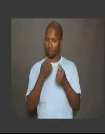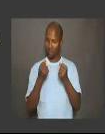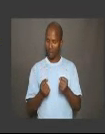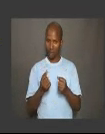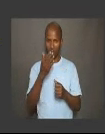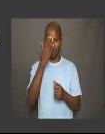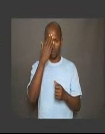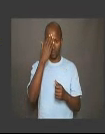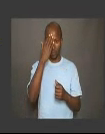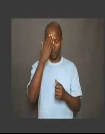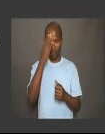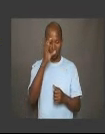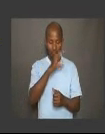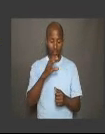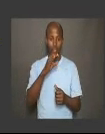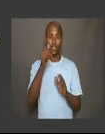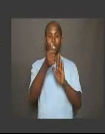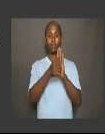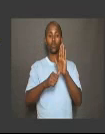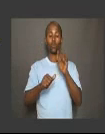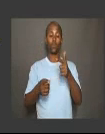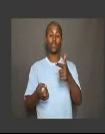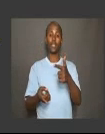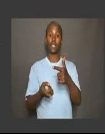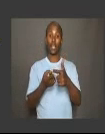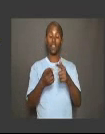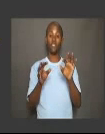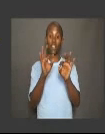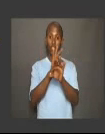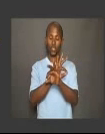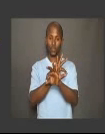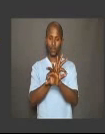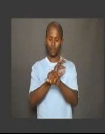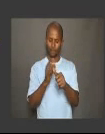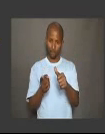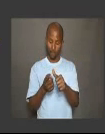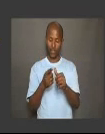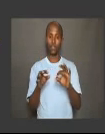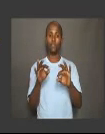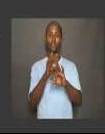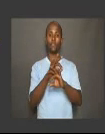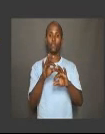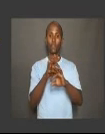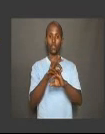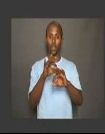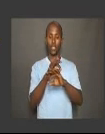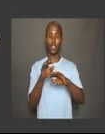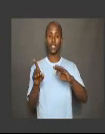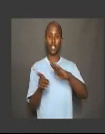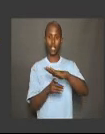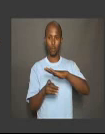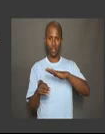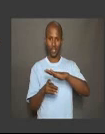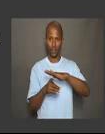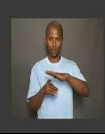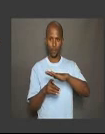We can determine the asymptotes of the second function by factorizing the